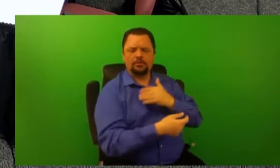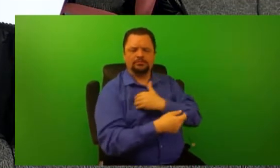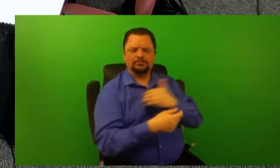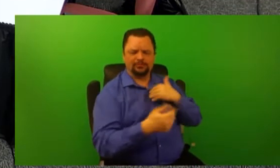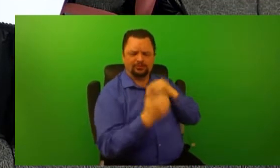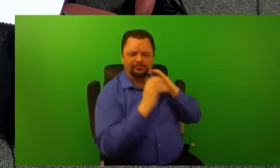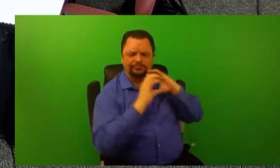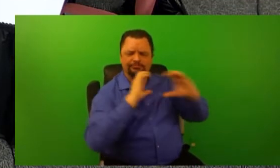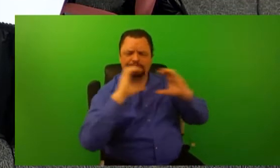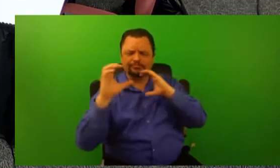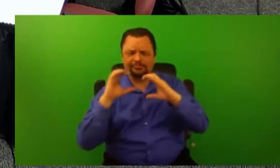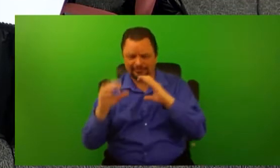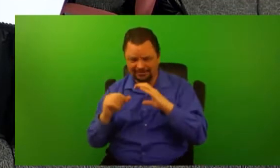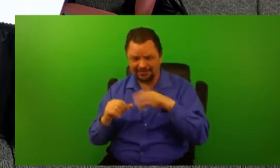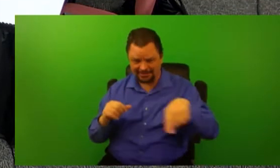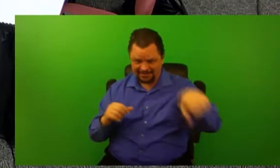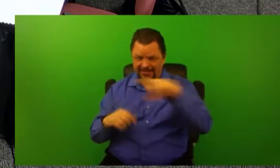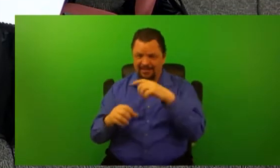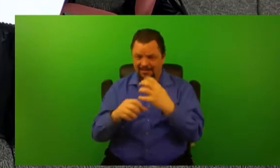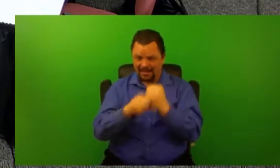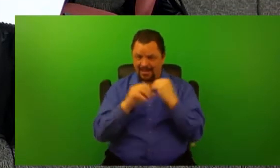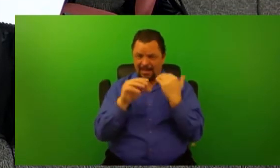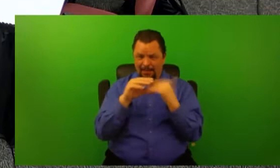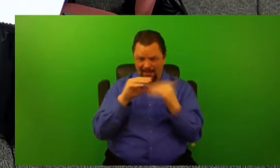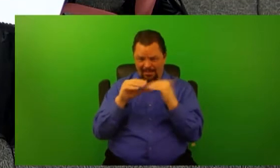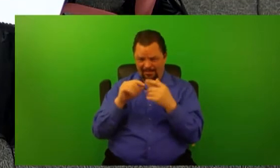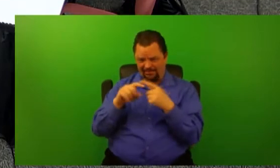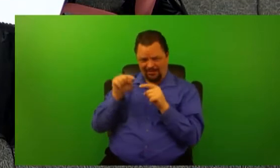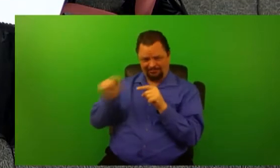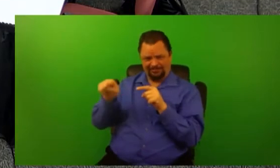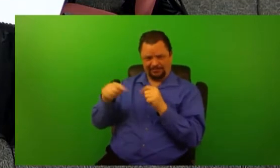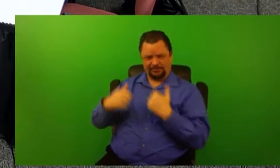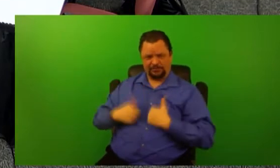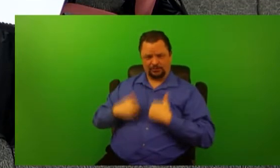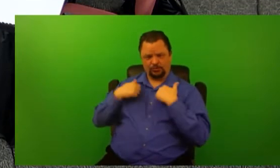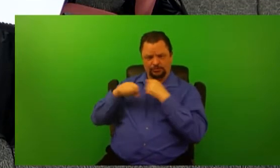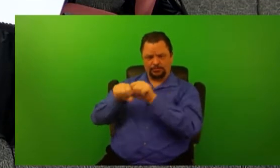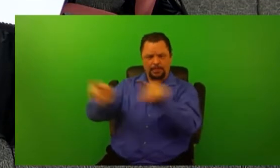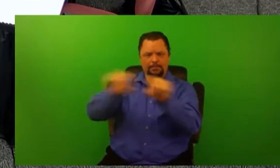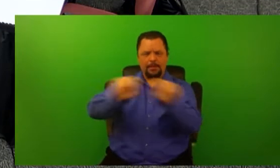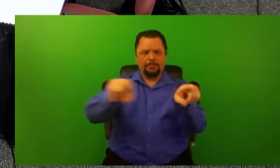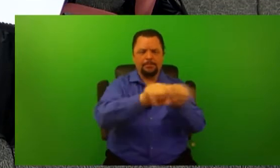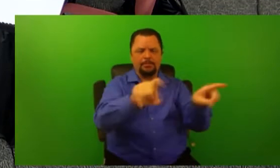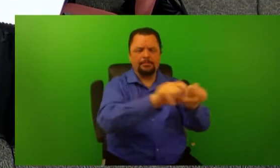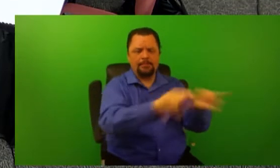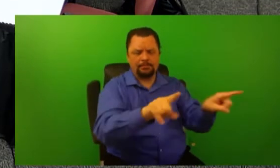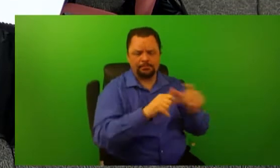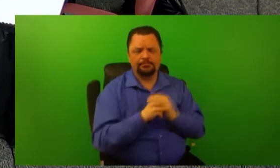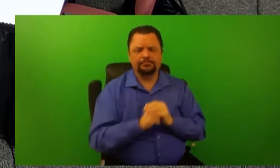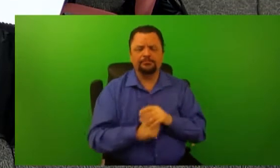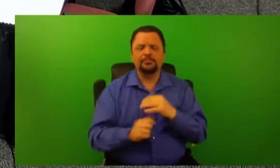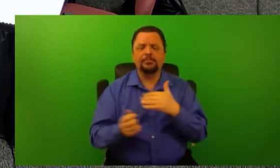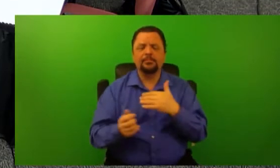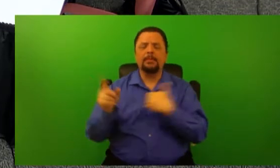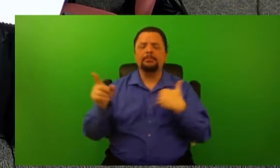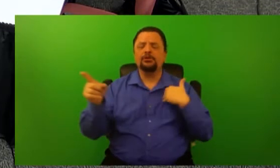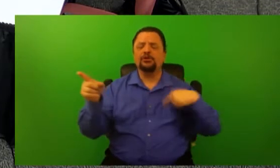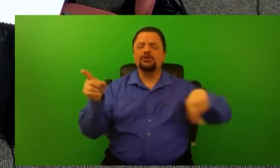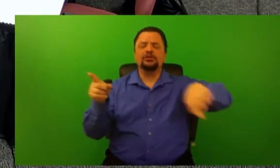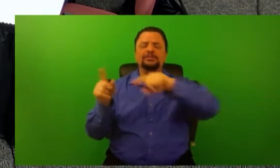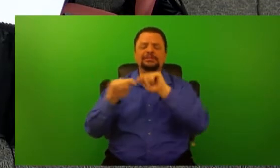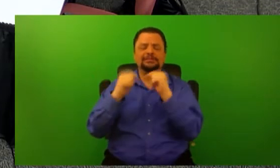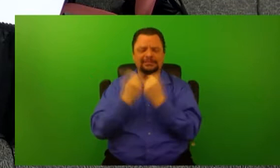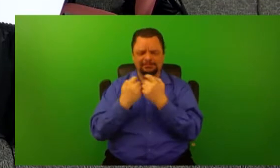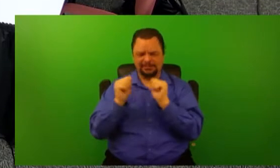all emails that come to that email address. We additionally have a member of our team assigned